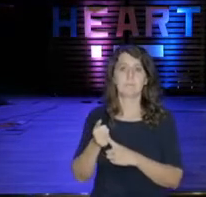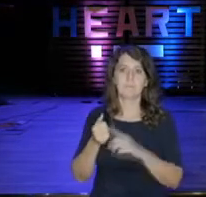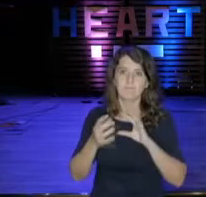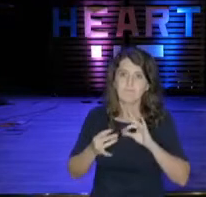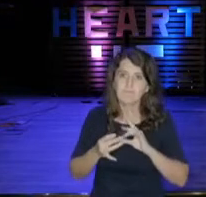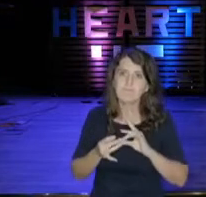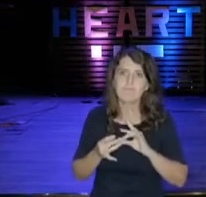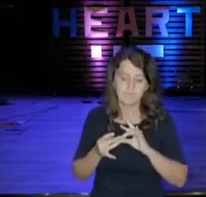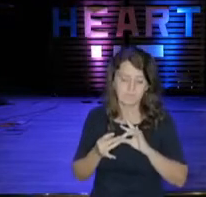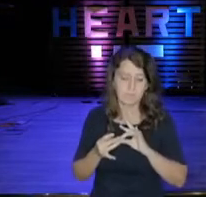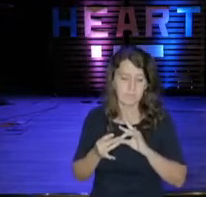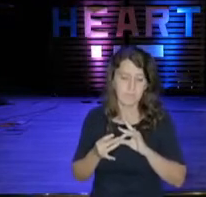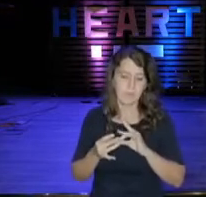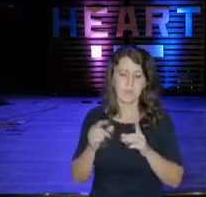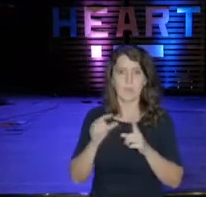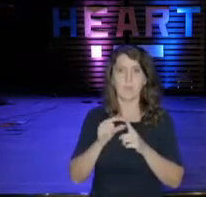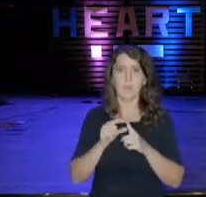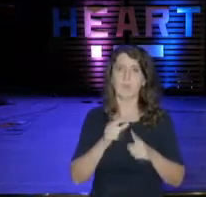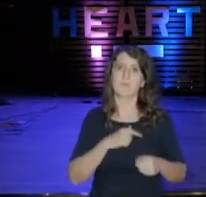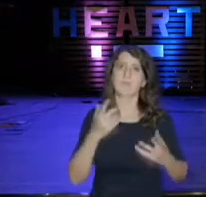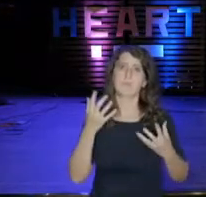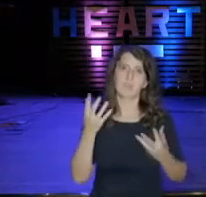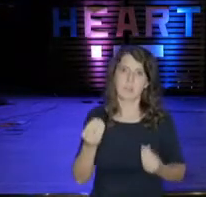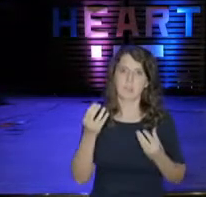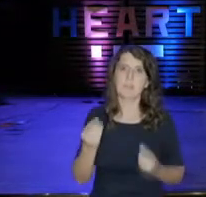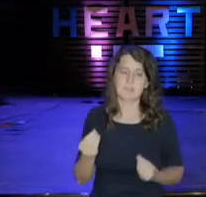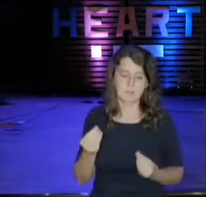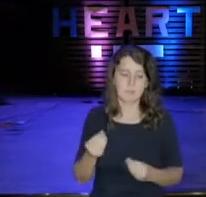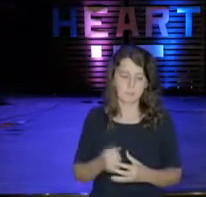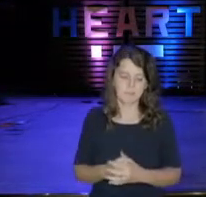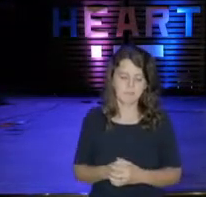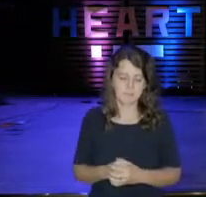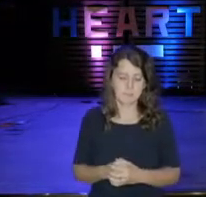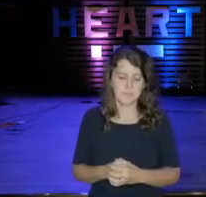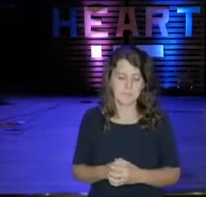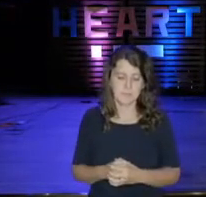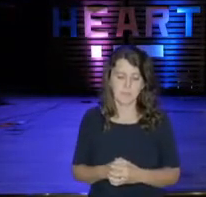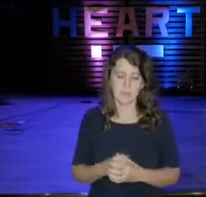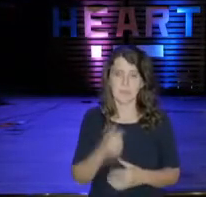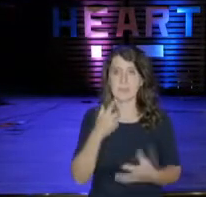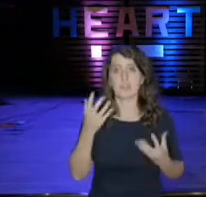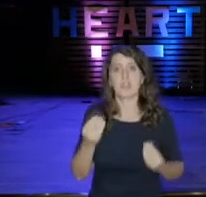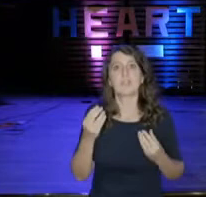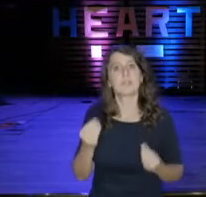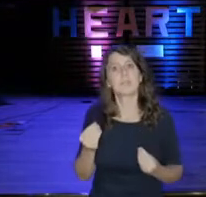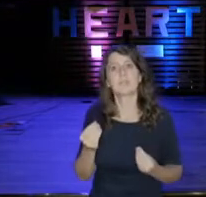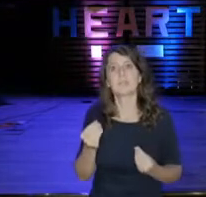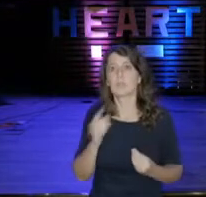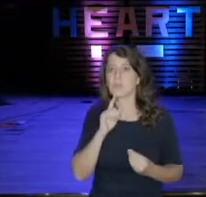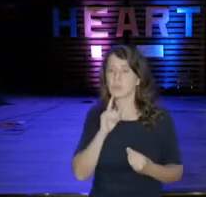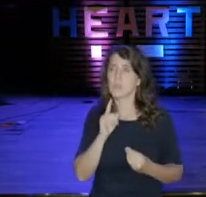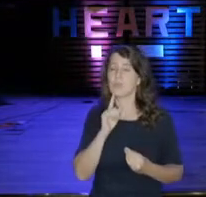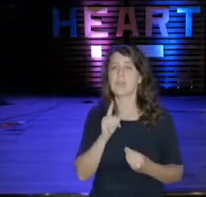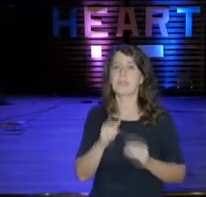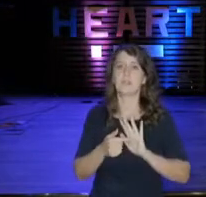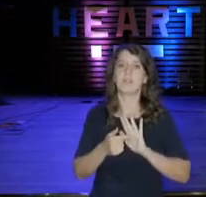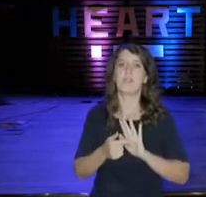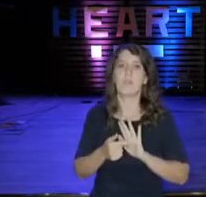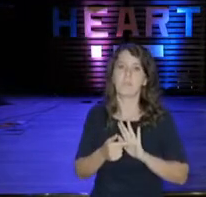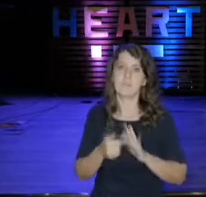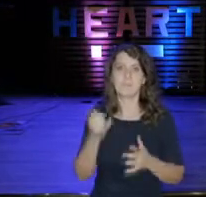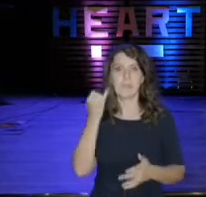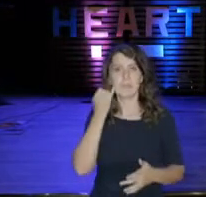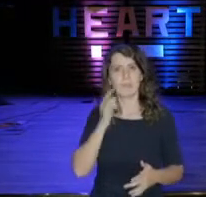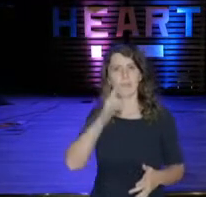word praties, which is translated gentleness. In fact, he says, really, gentleness is the true measure of a man.